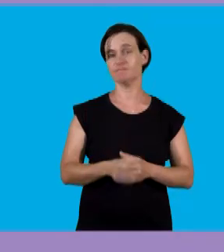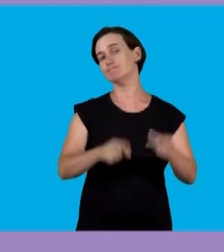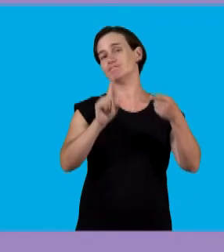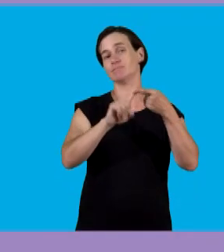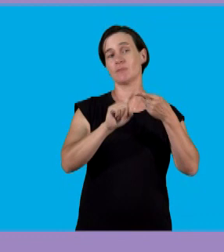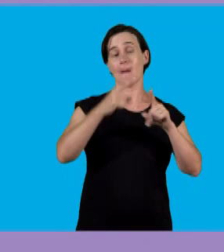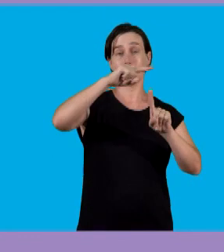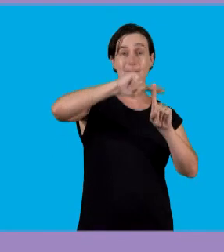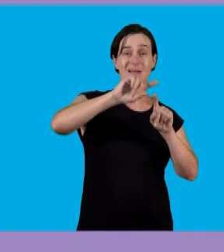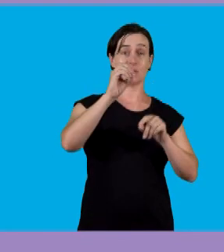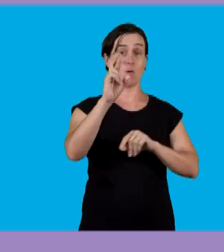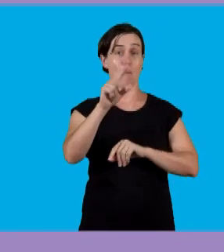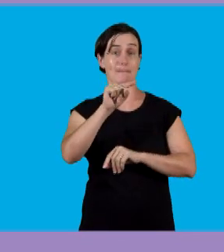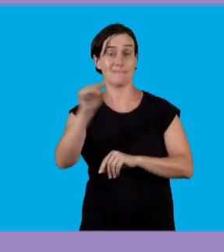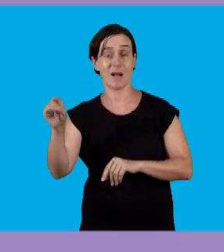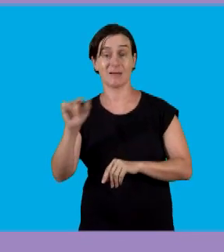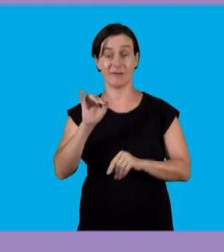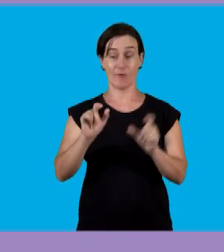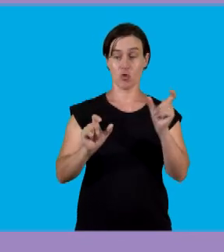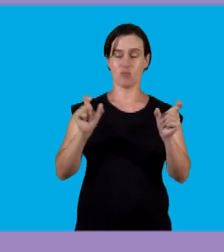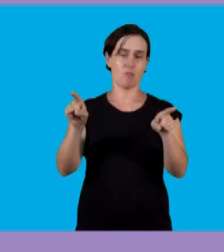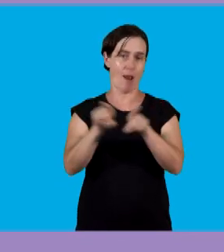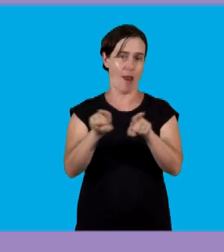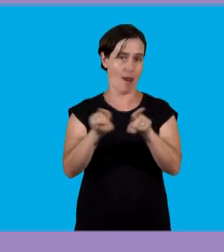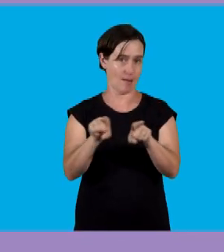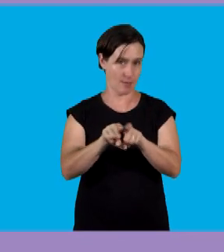to add and subtract like terms.